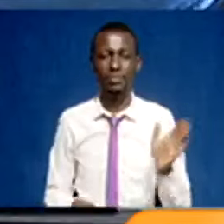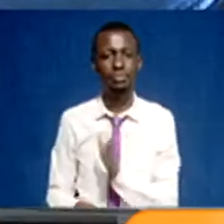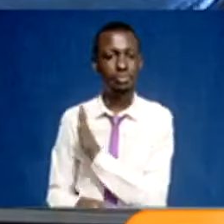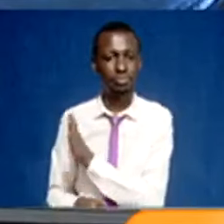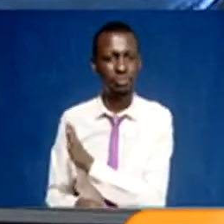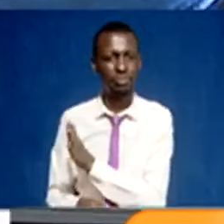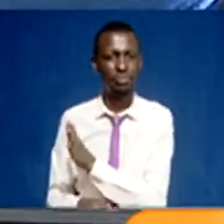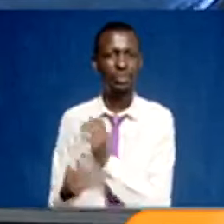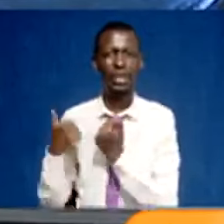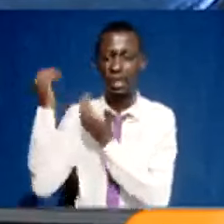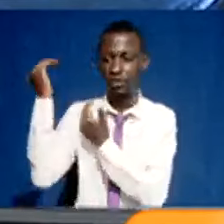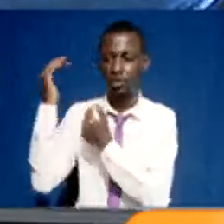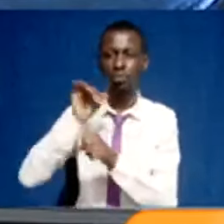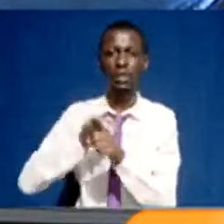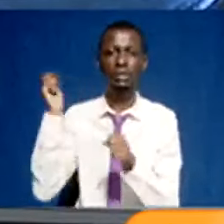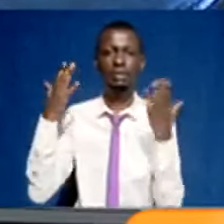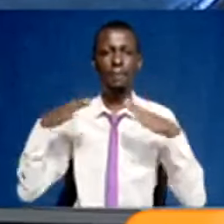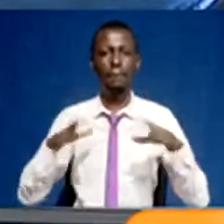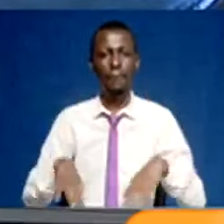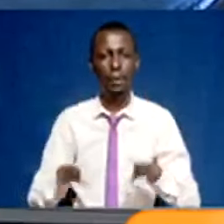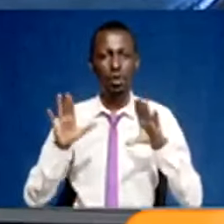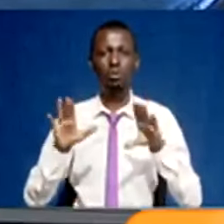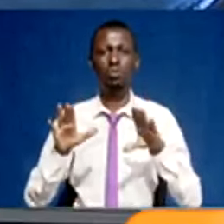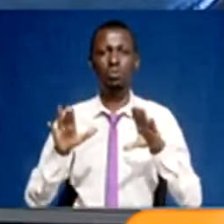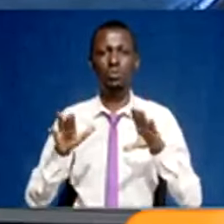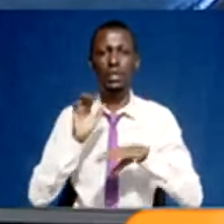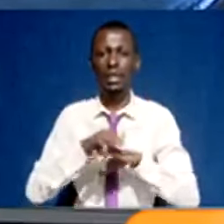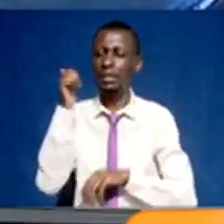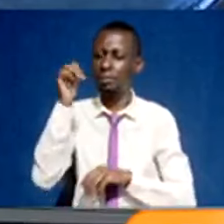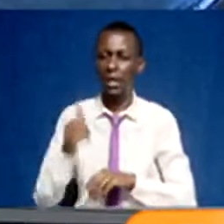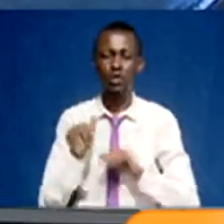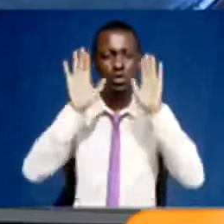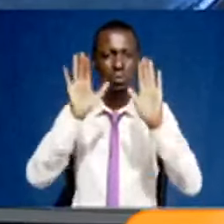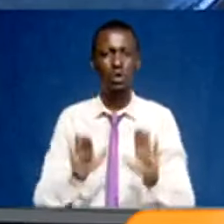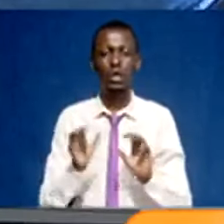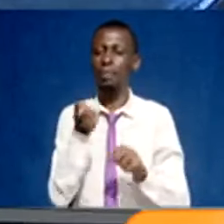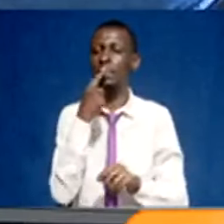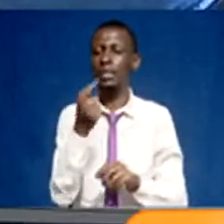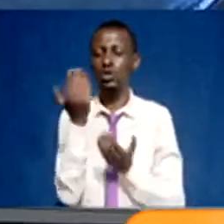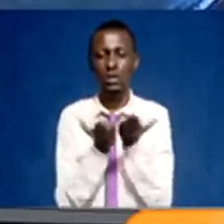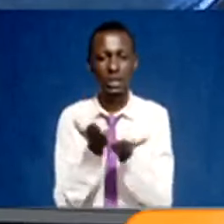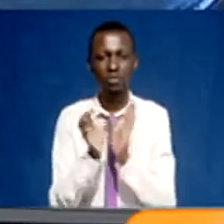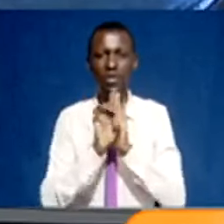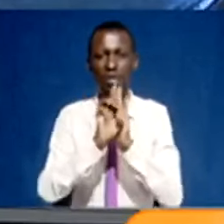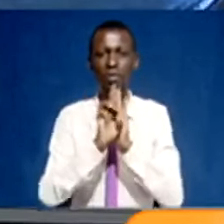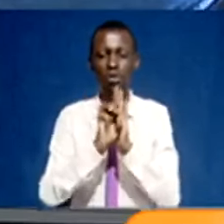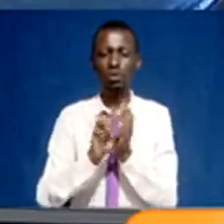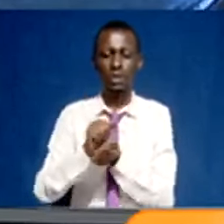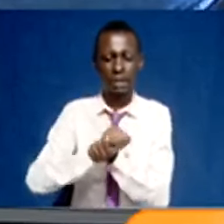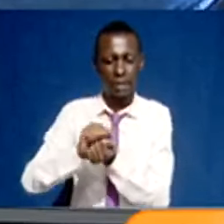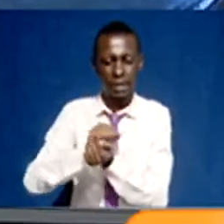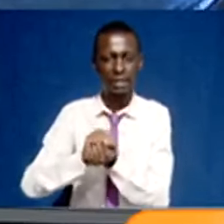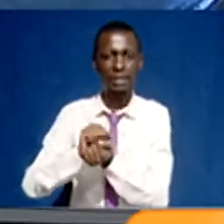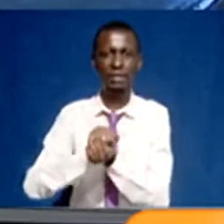There is hope for thousands of Kenyans who had been denied essential medical services such as dialysis